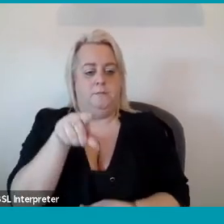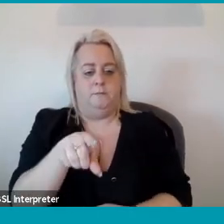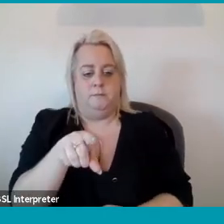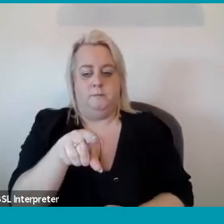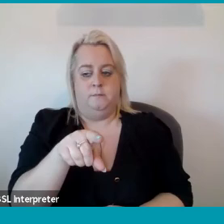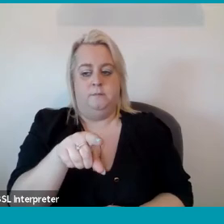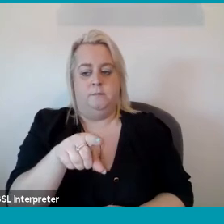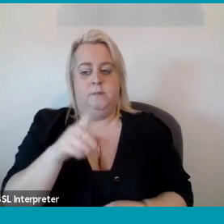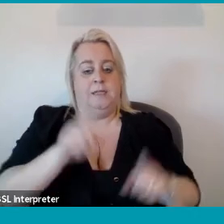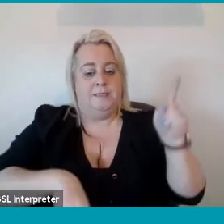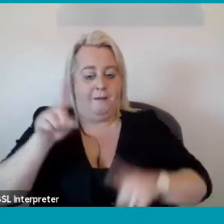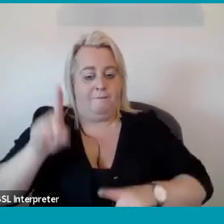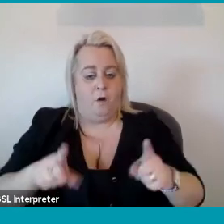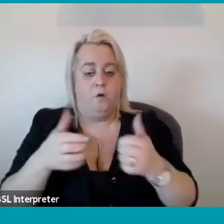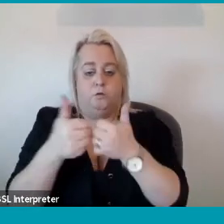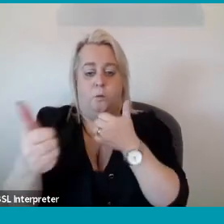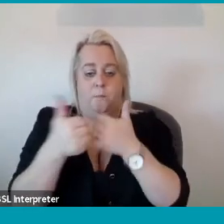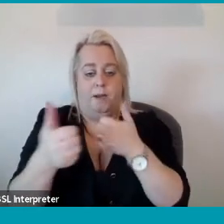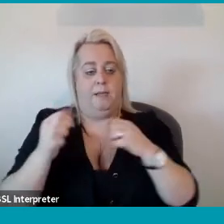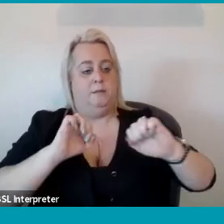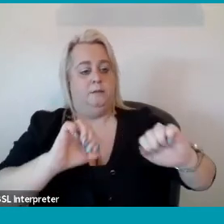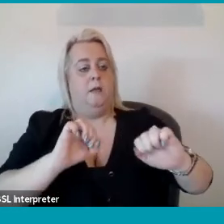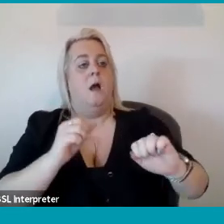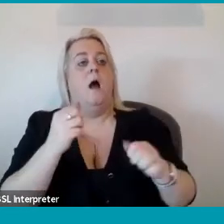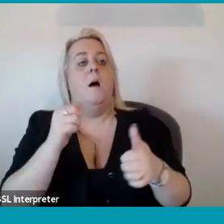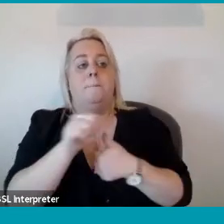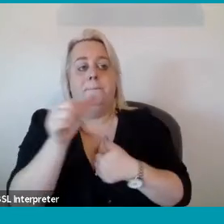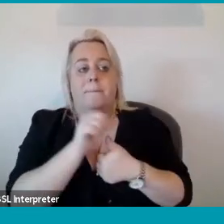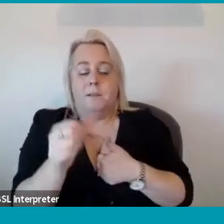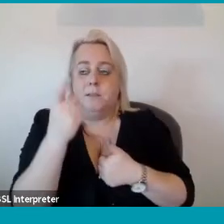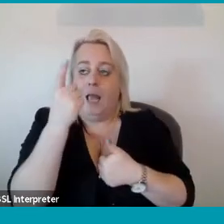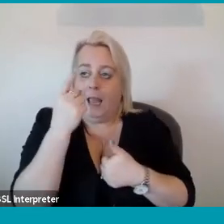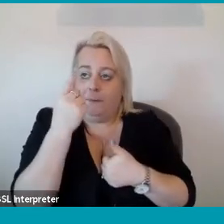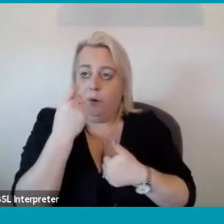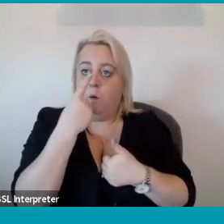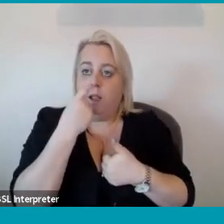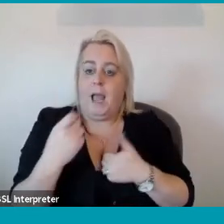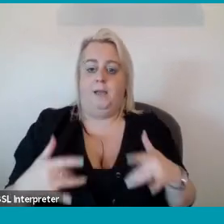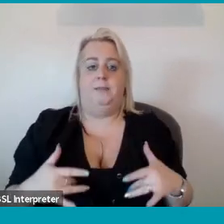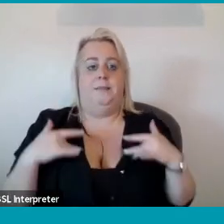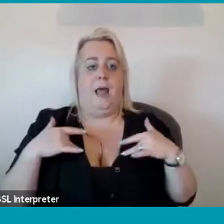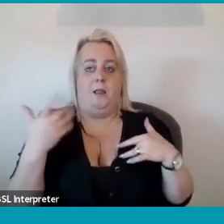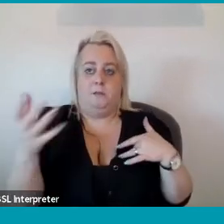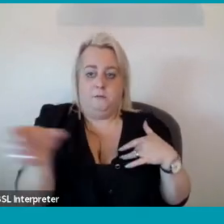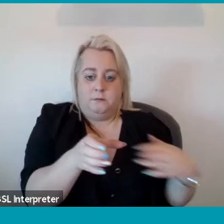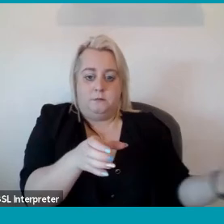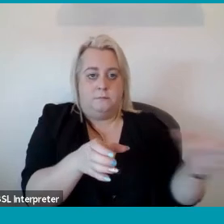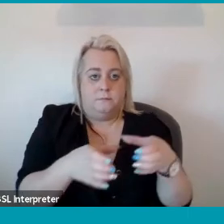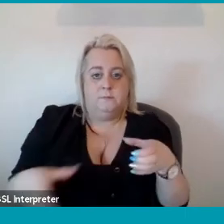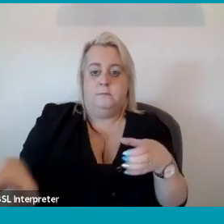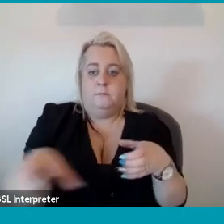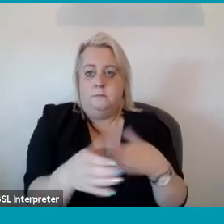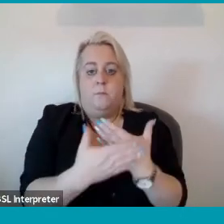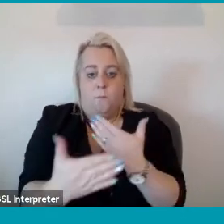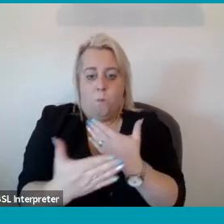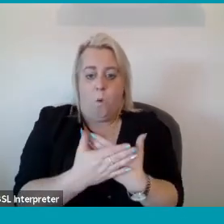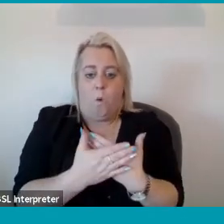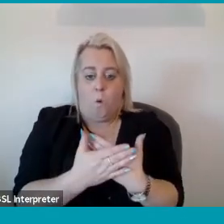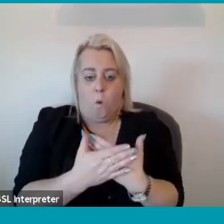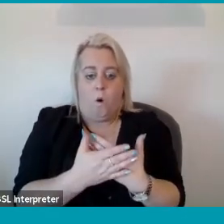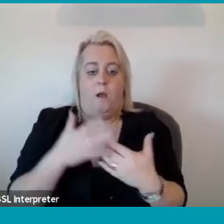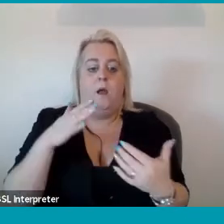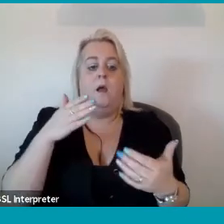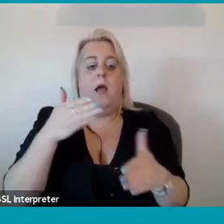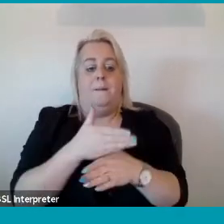that diverse companies are better able to attract talent, improve their customer orientation, their employee satisfaction,